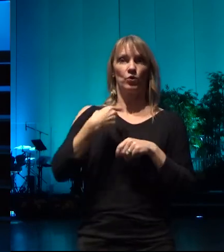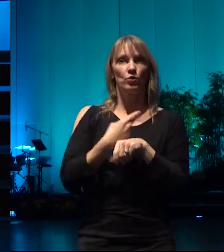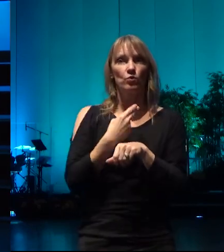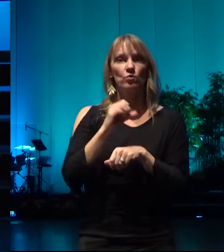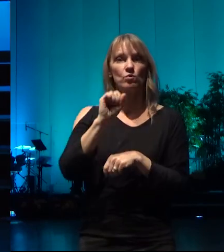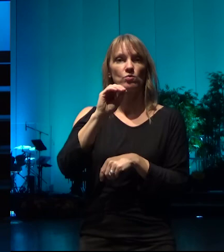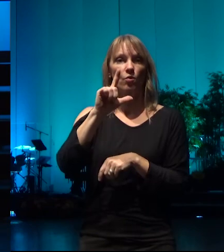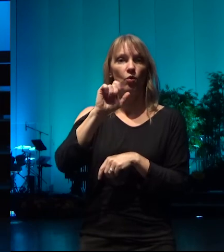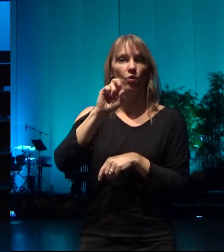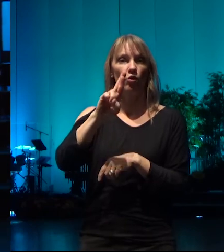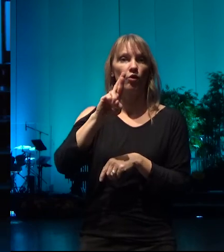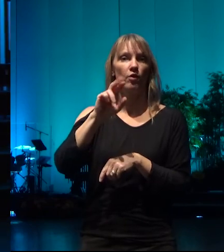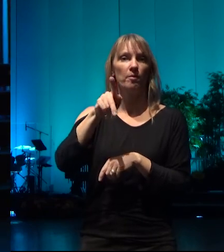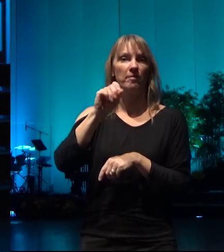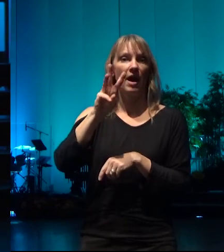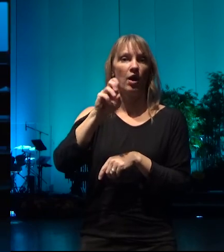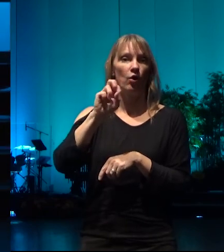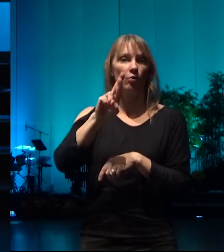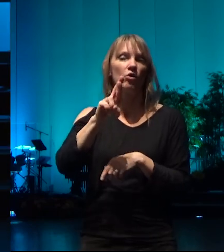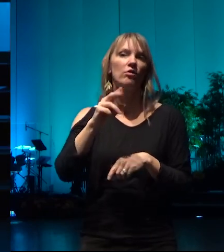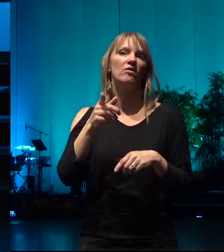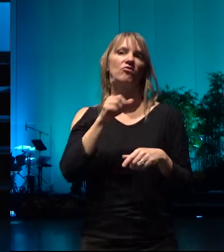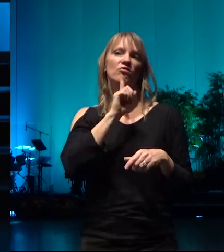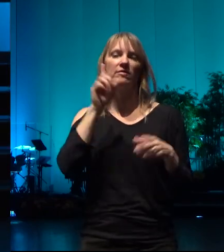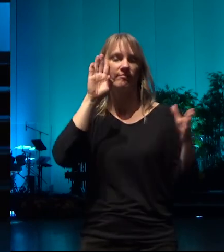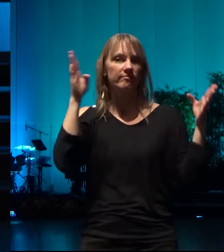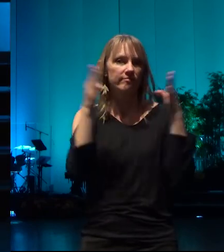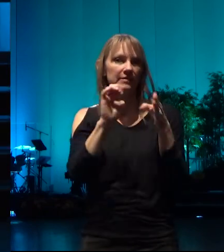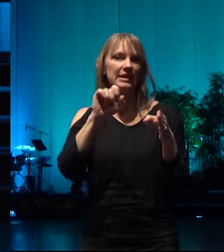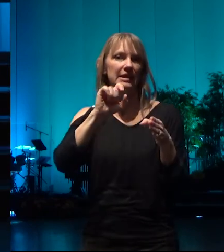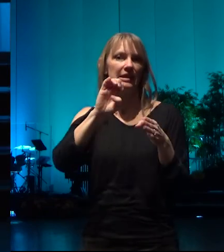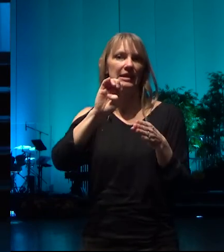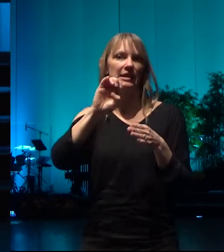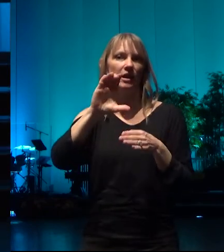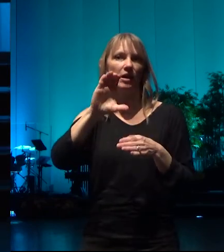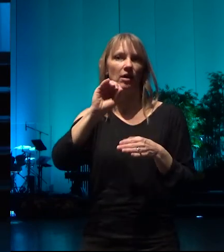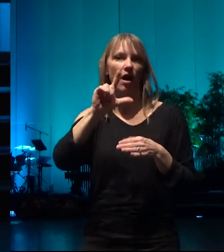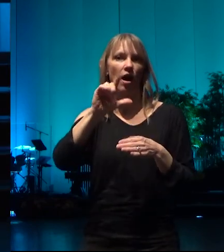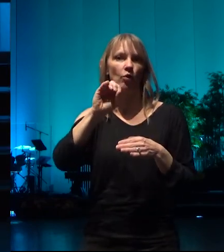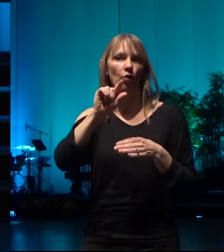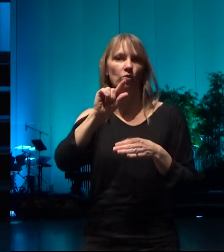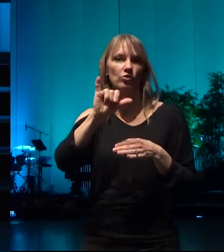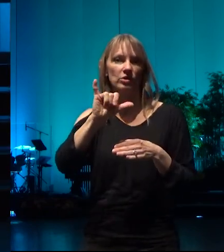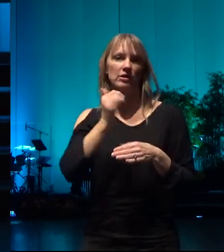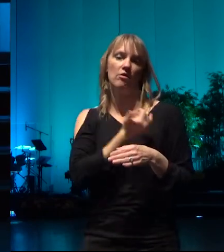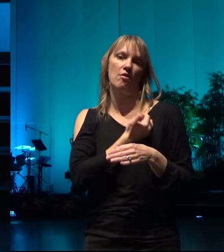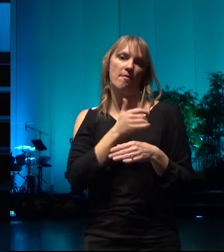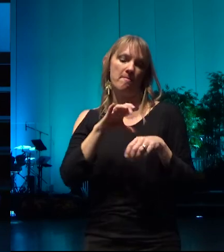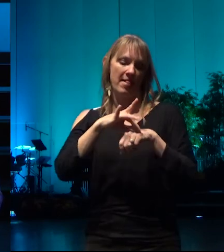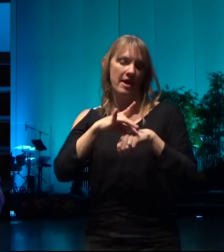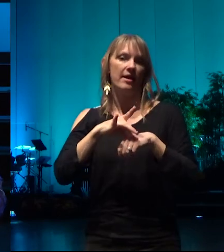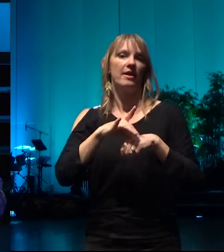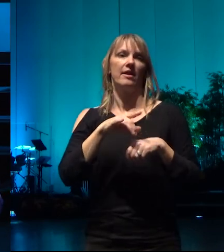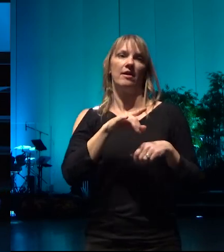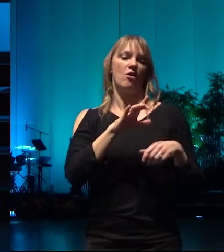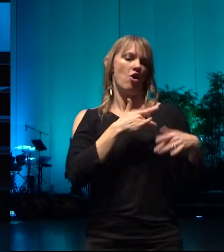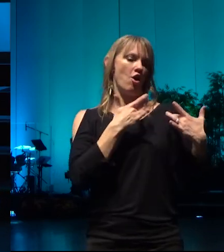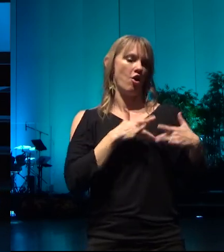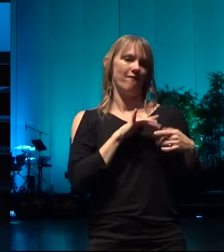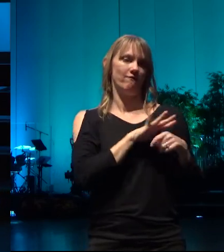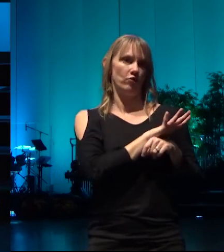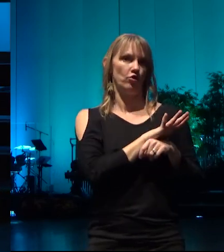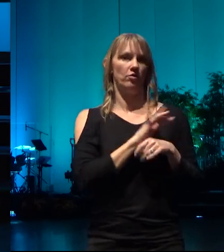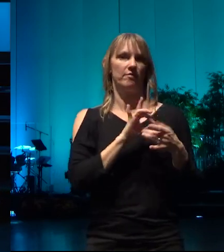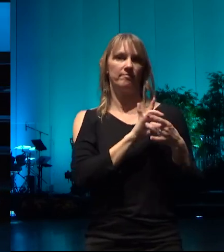close today with a poem that he wrote in 1993 called Connection. And we shared it at his